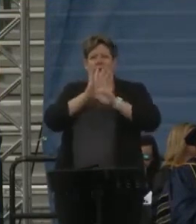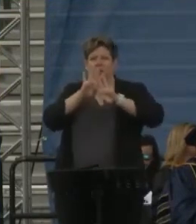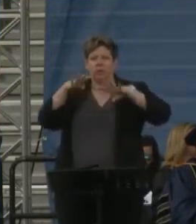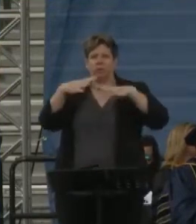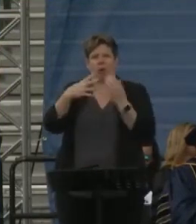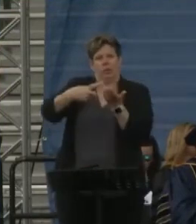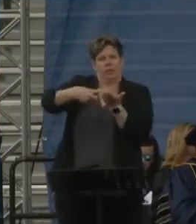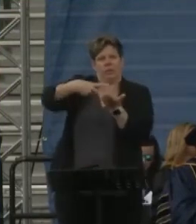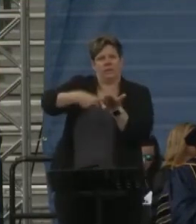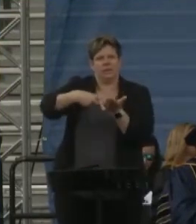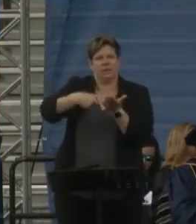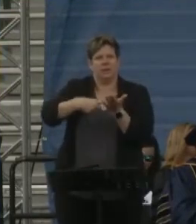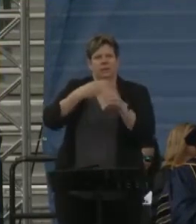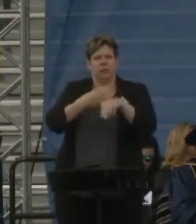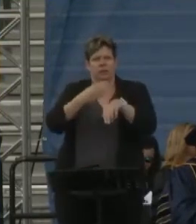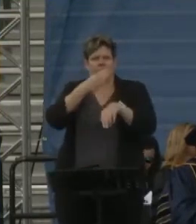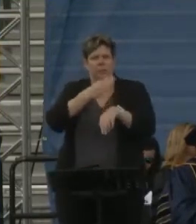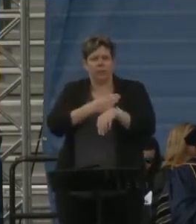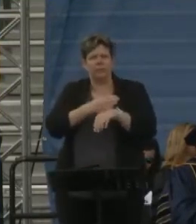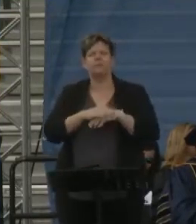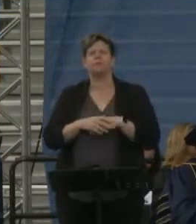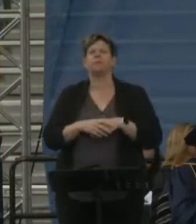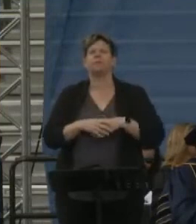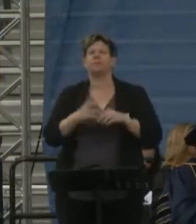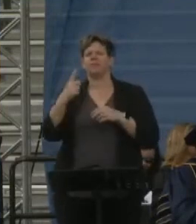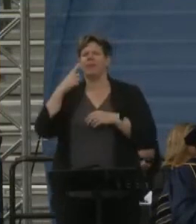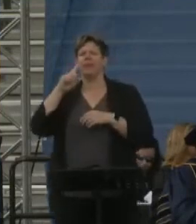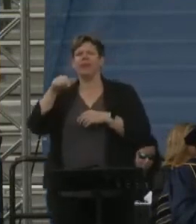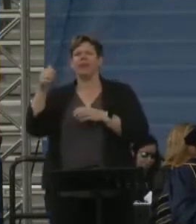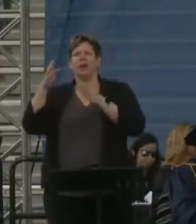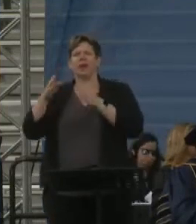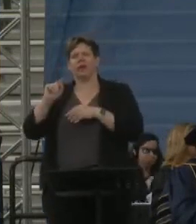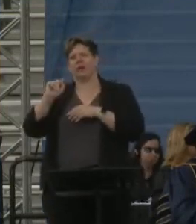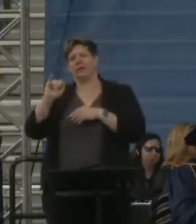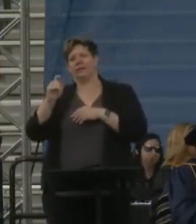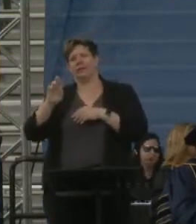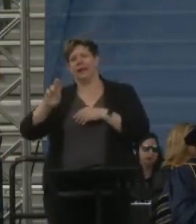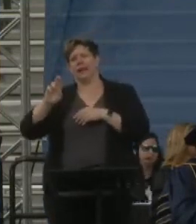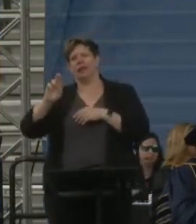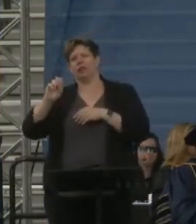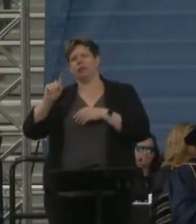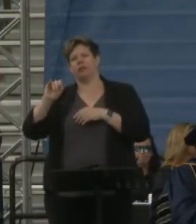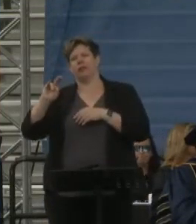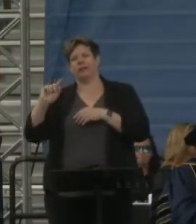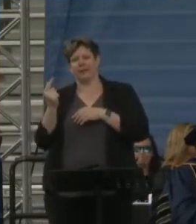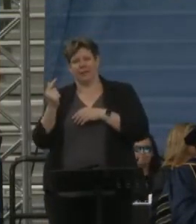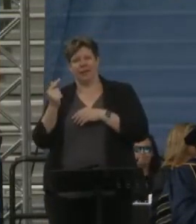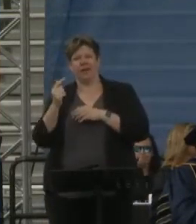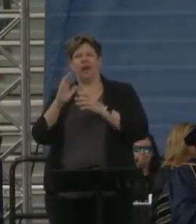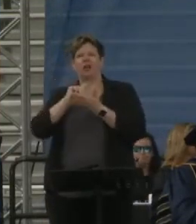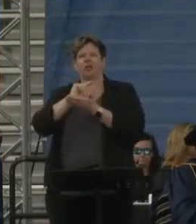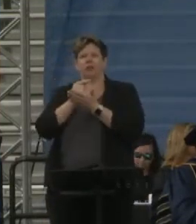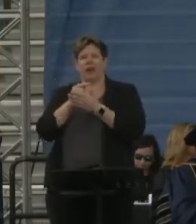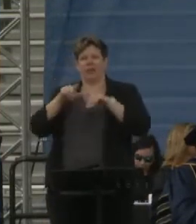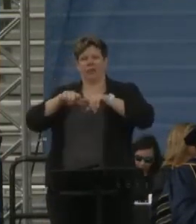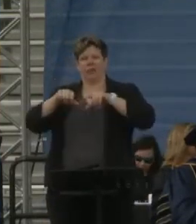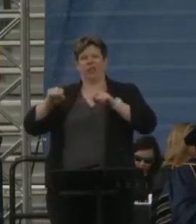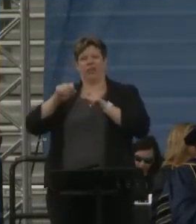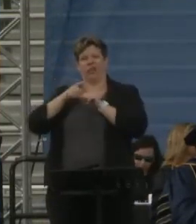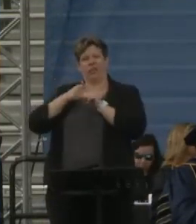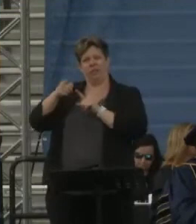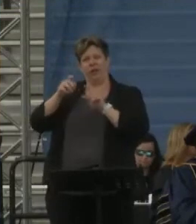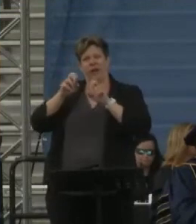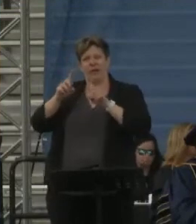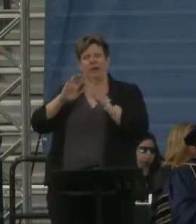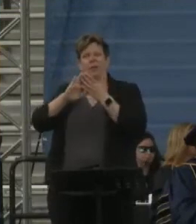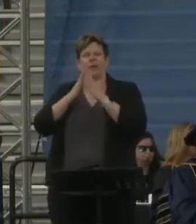of criminal justice. I think of Taylor Riesman, who is graduating with a degree in education and wants to be the kind of